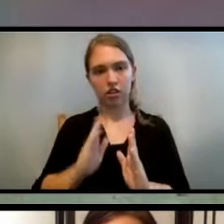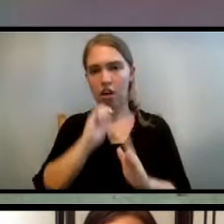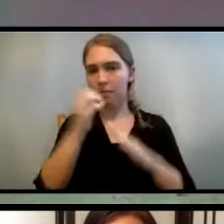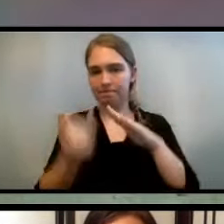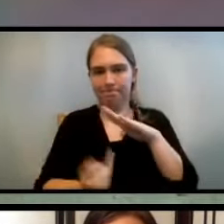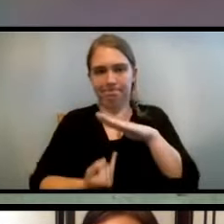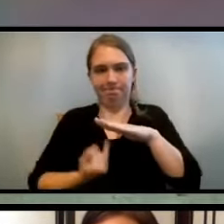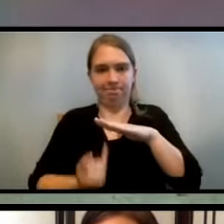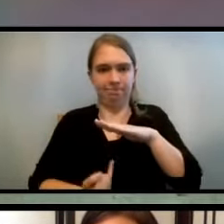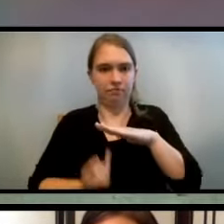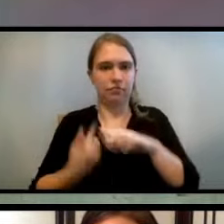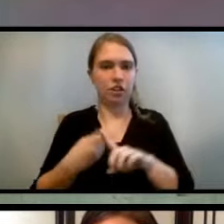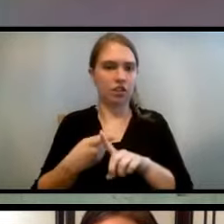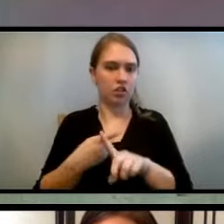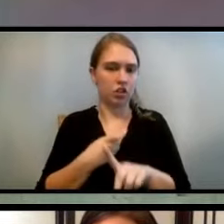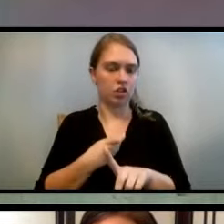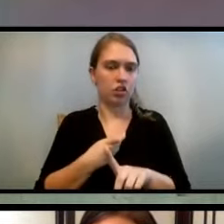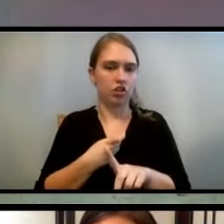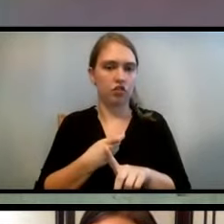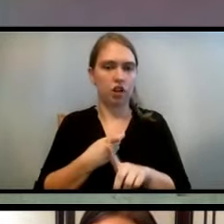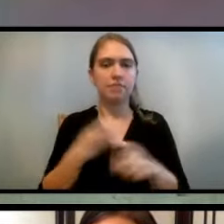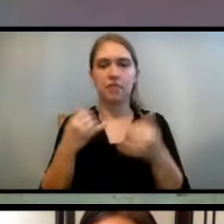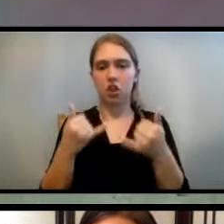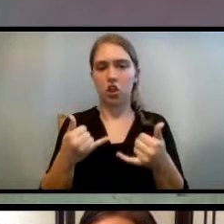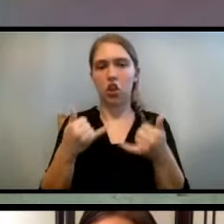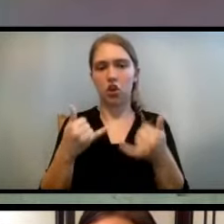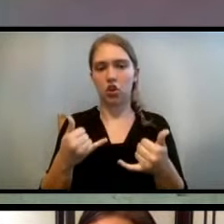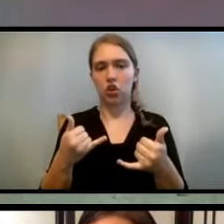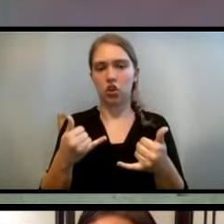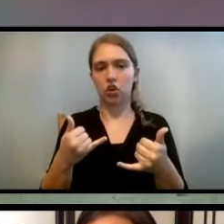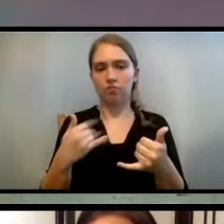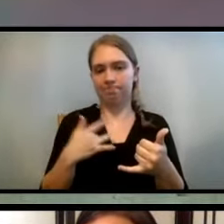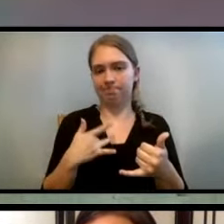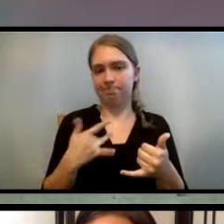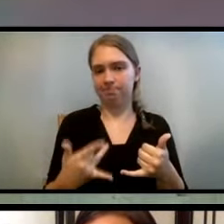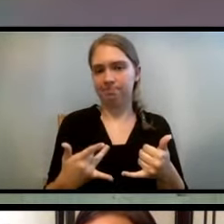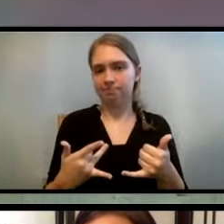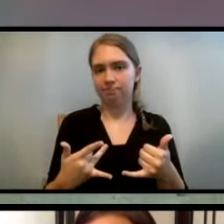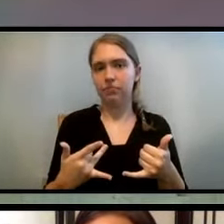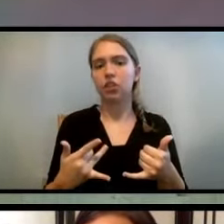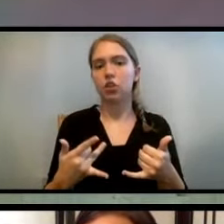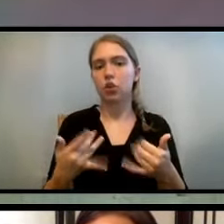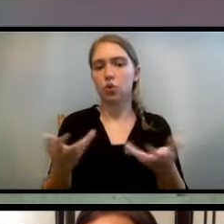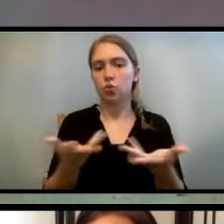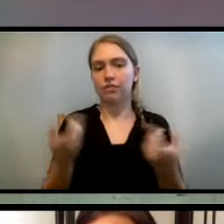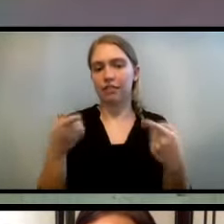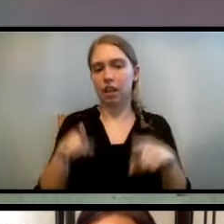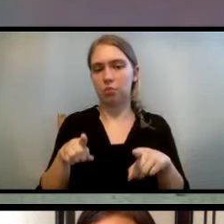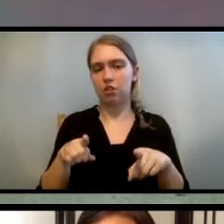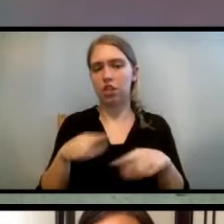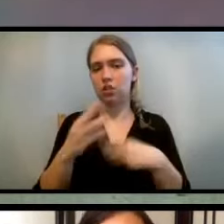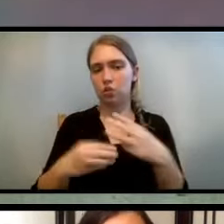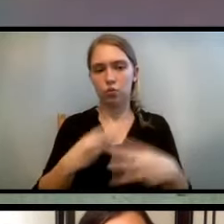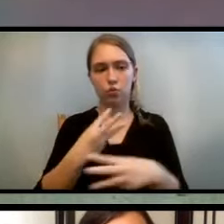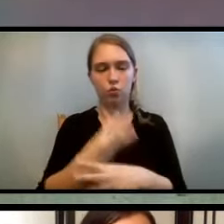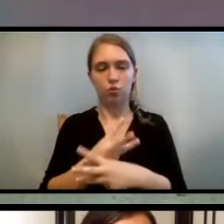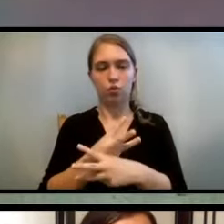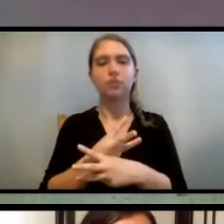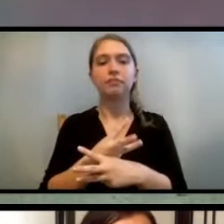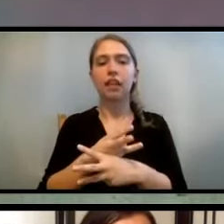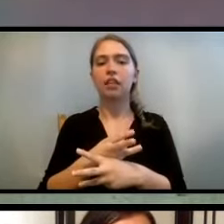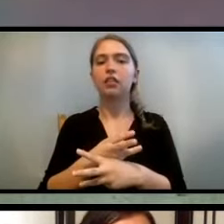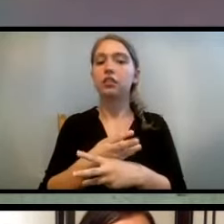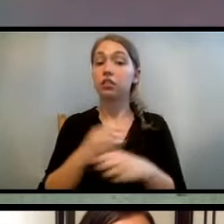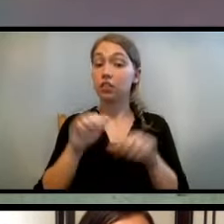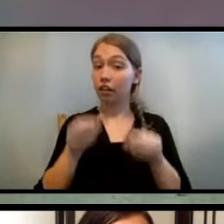from the currents of what's actually happening in the world. That's where you get situations